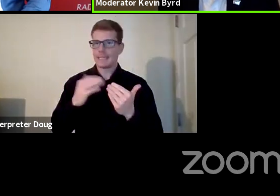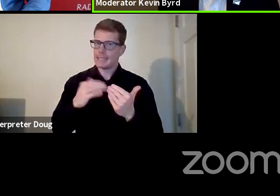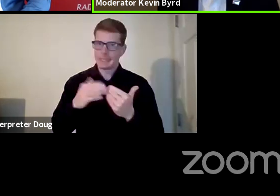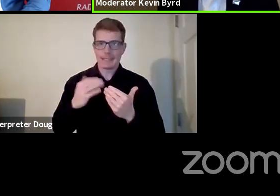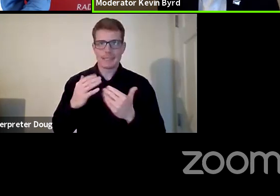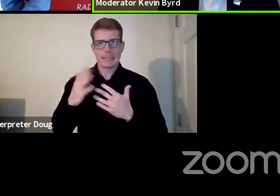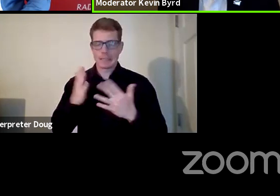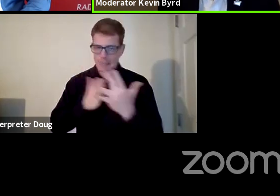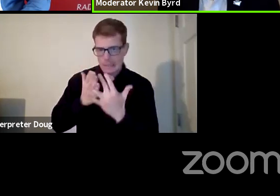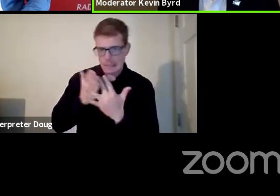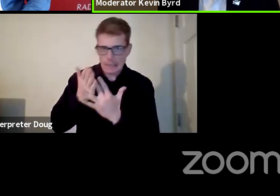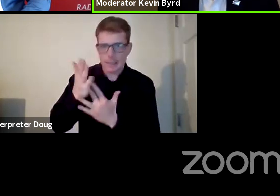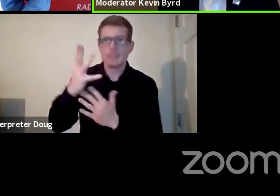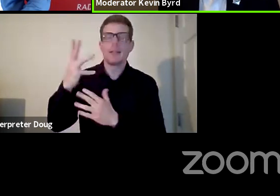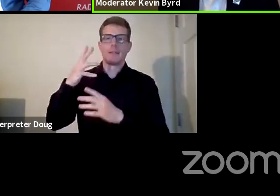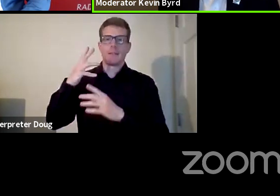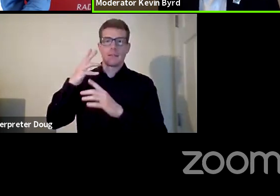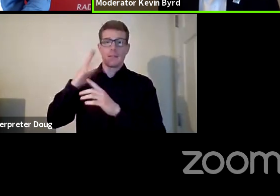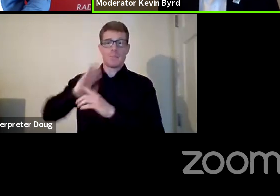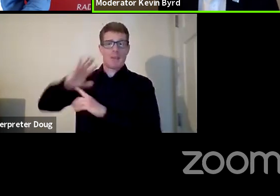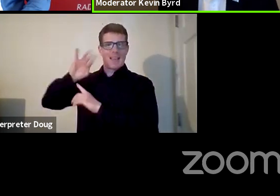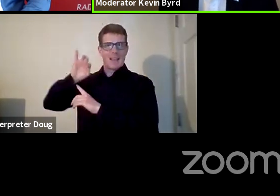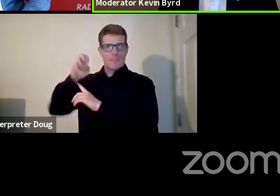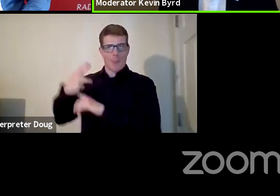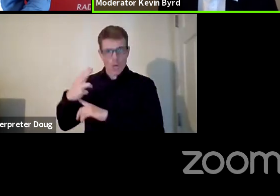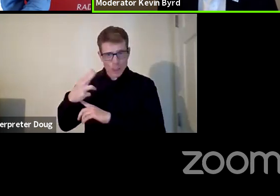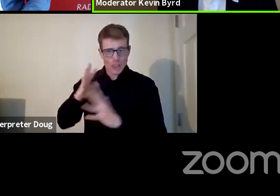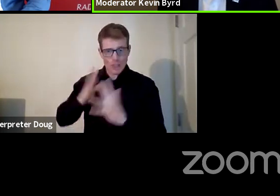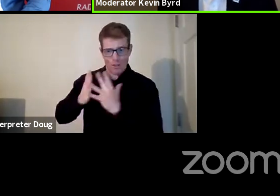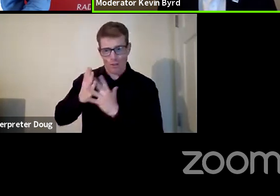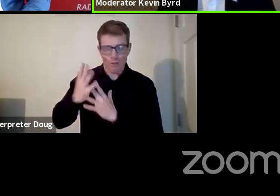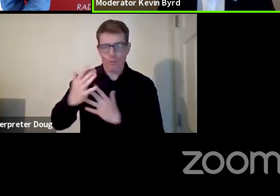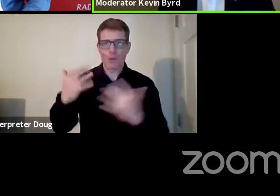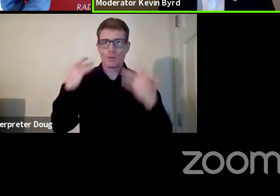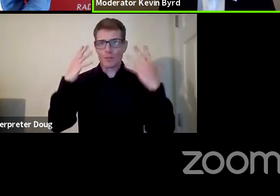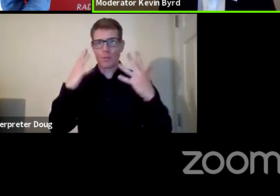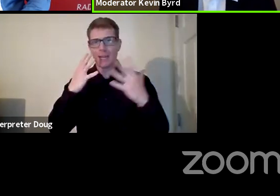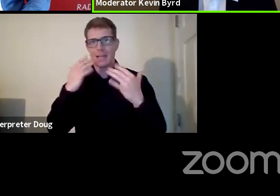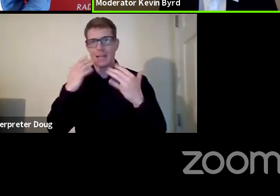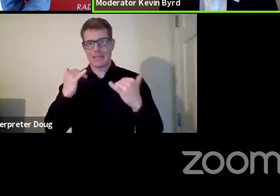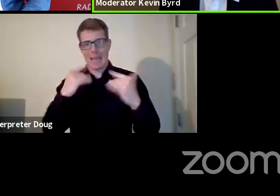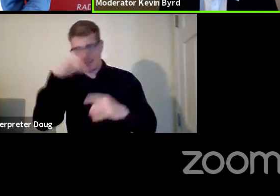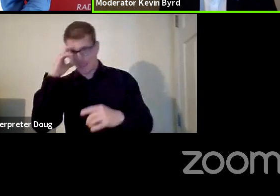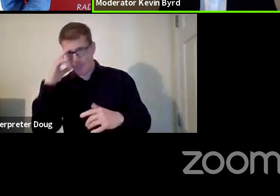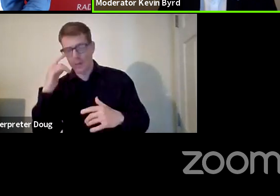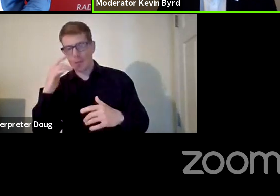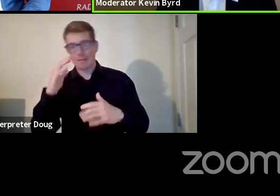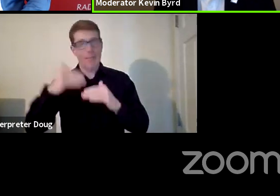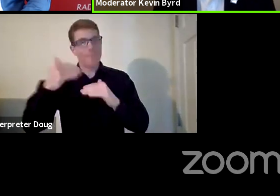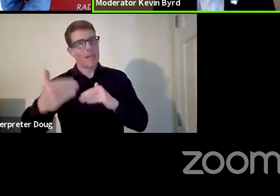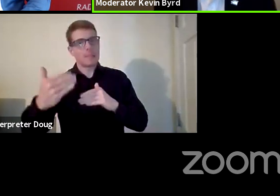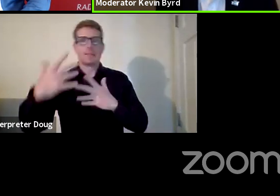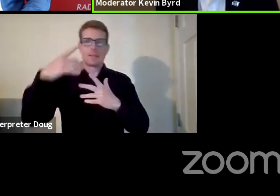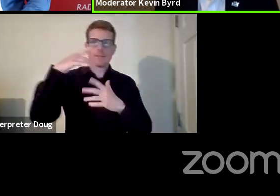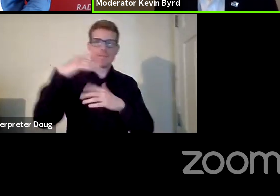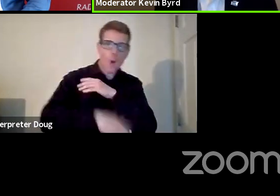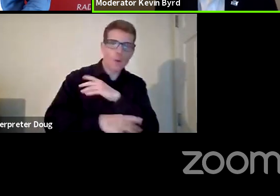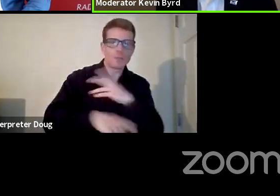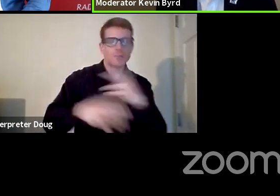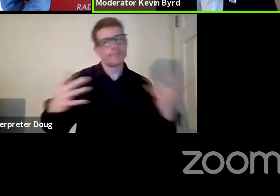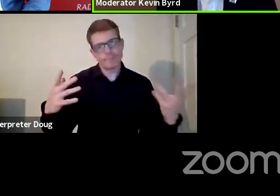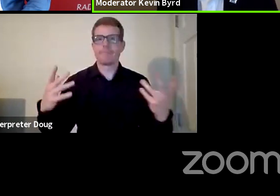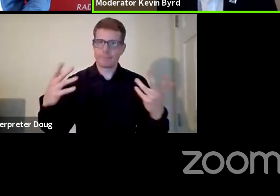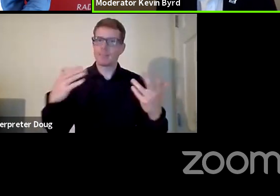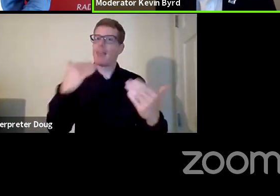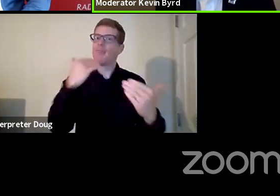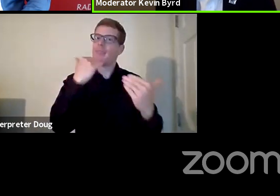the fall. So thank you very much. As we look to the future, the Public Health Task Force is creating the playbook to help everyone in